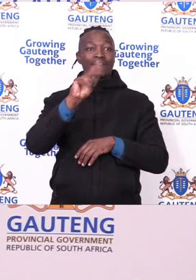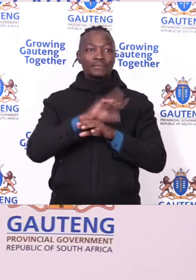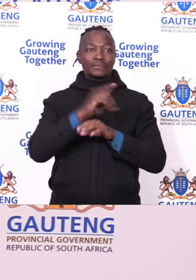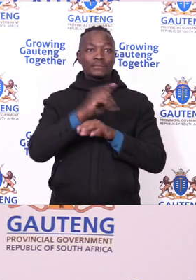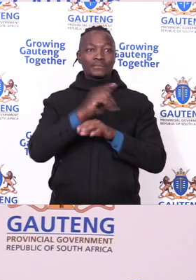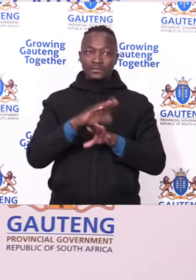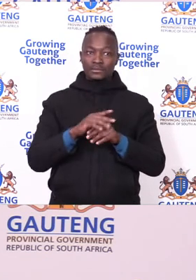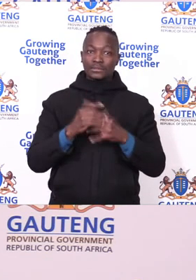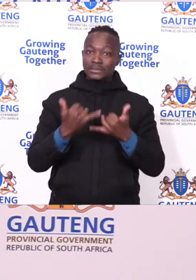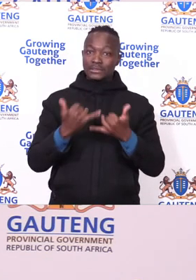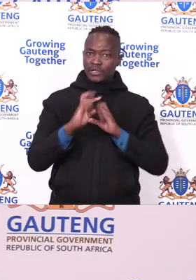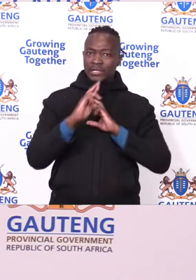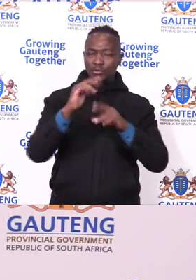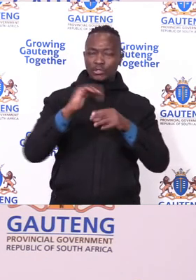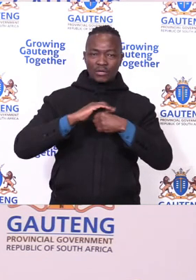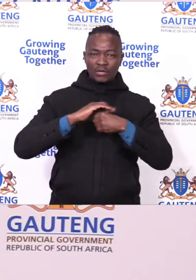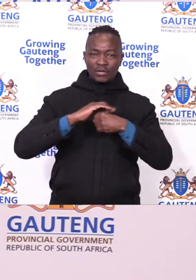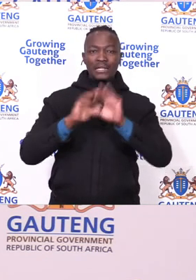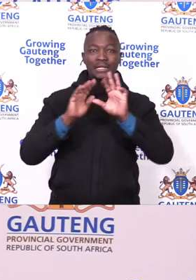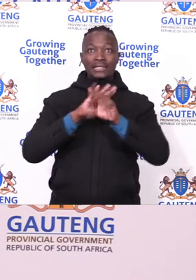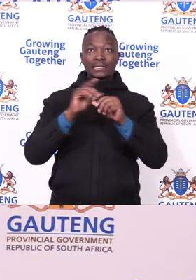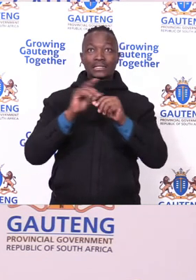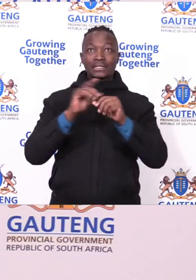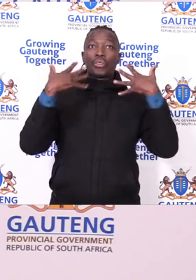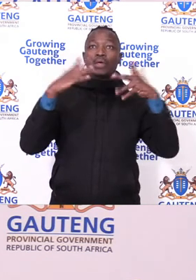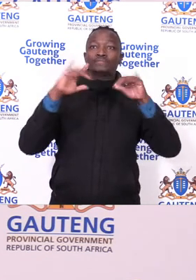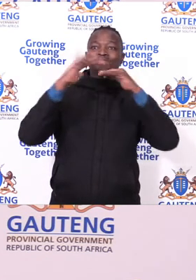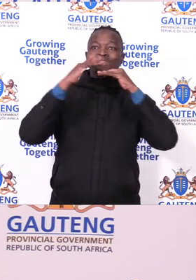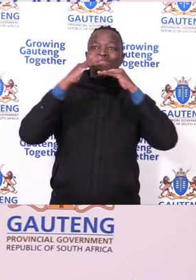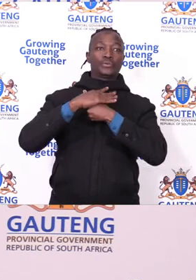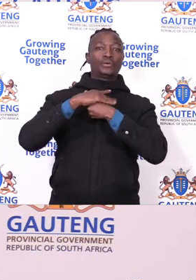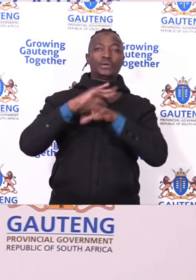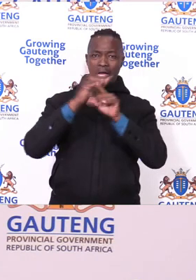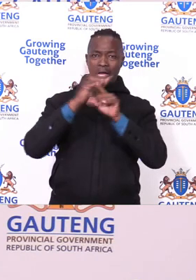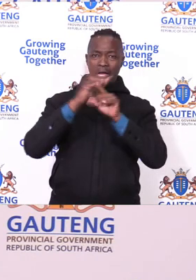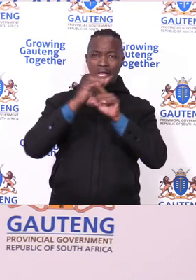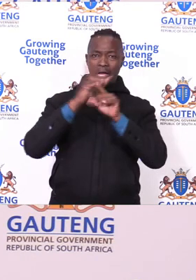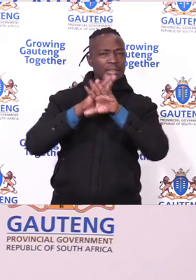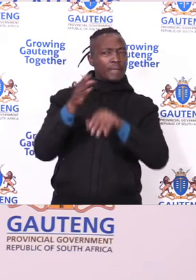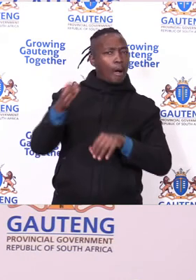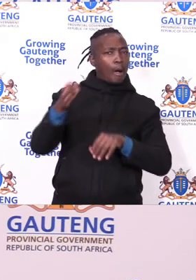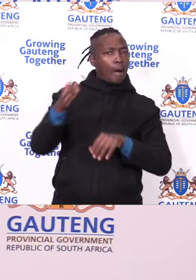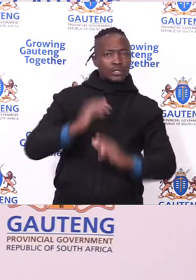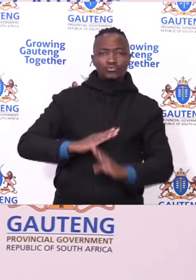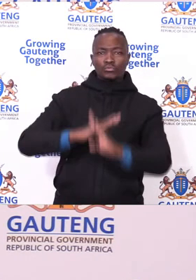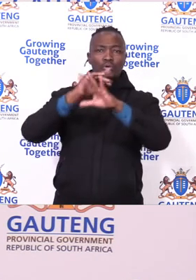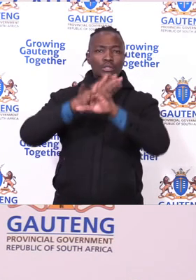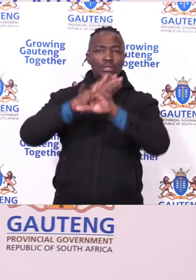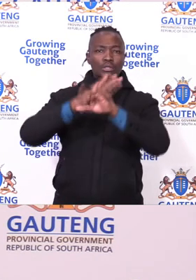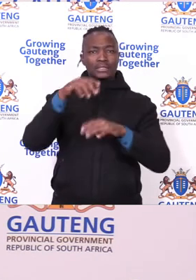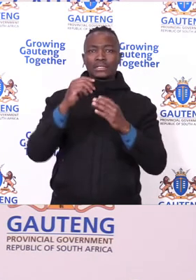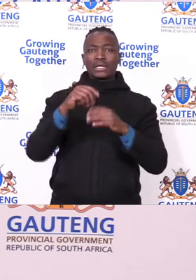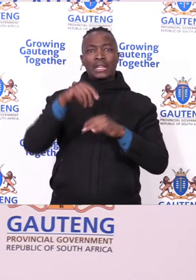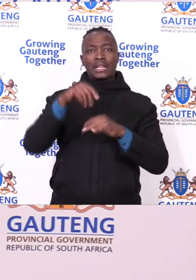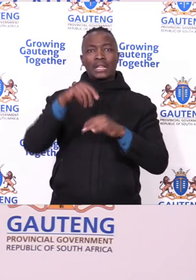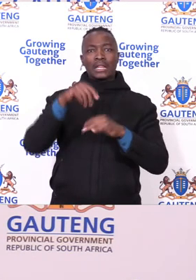the scientists reported that COVID-19 is airborne. What systems are you putting in place to make sure that the learners in schools will